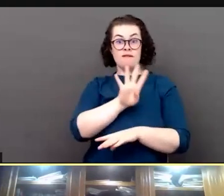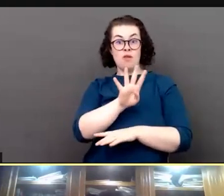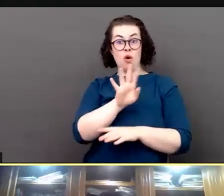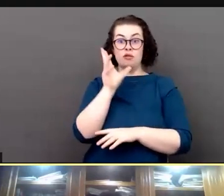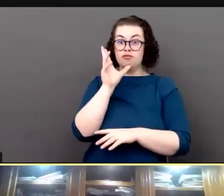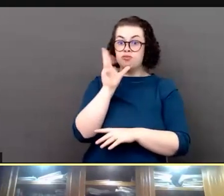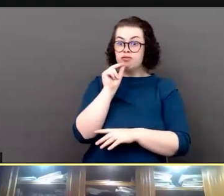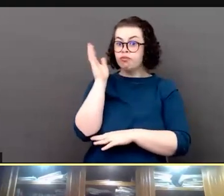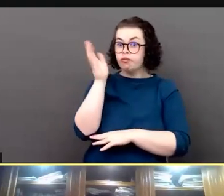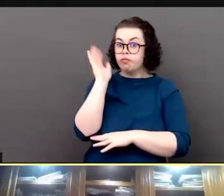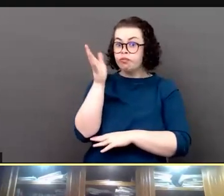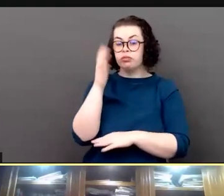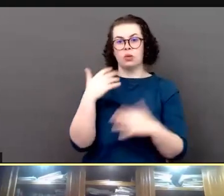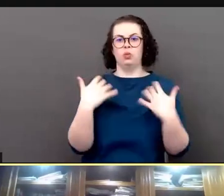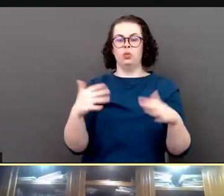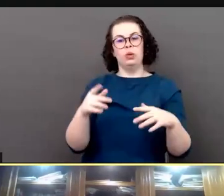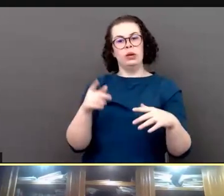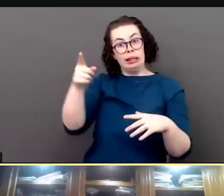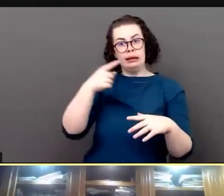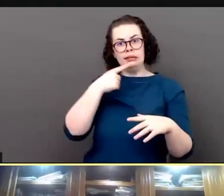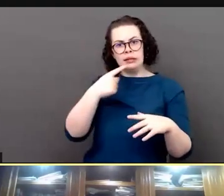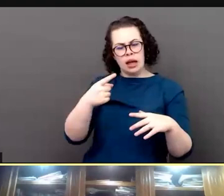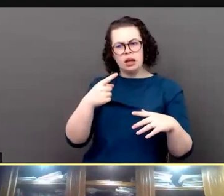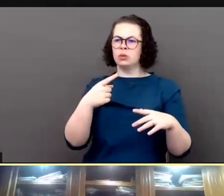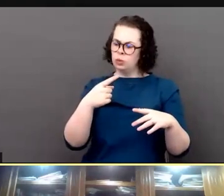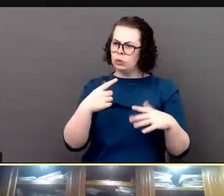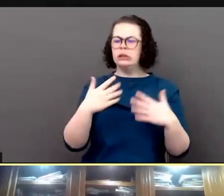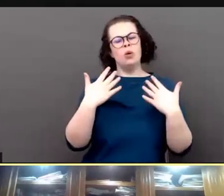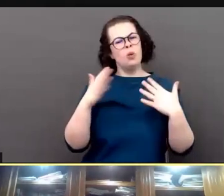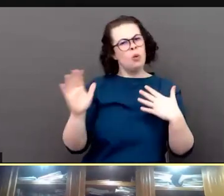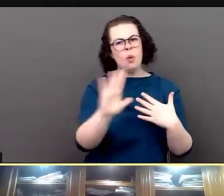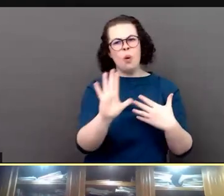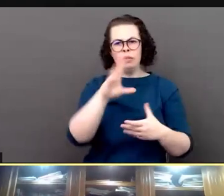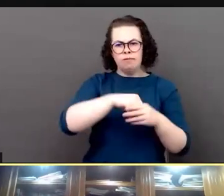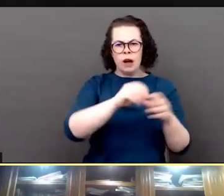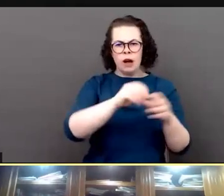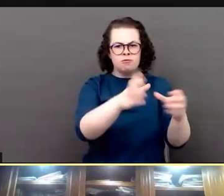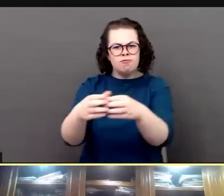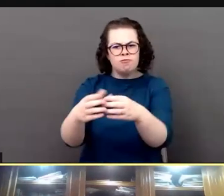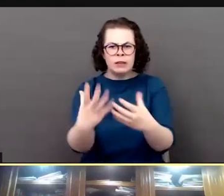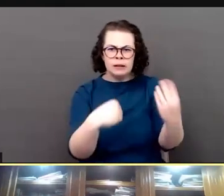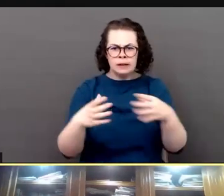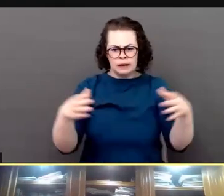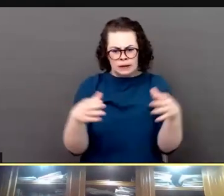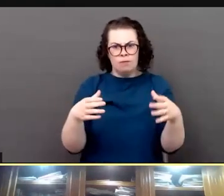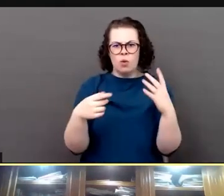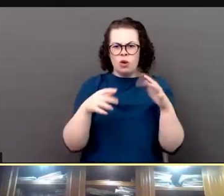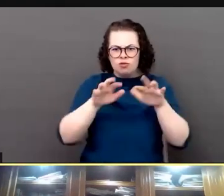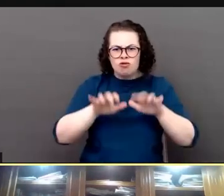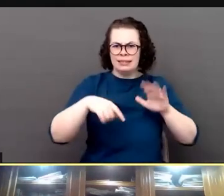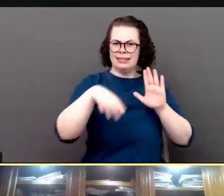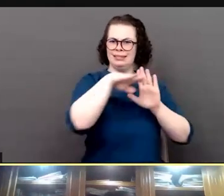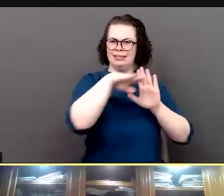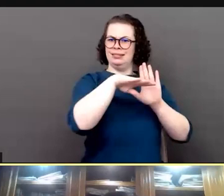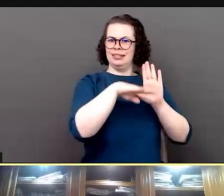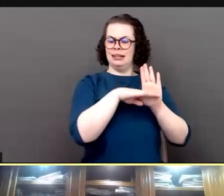join their thanks to the to all the stakeholders that have participated in all these years on the